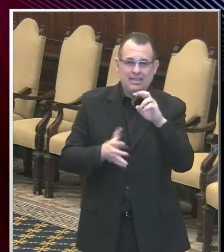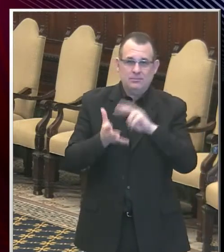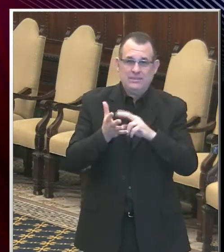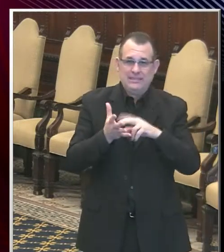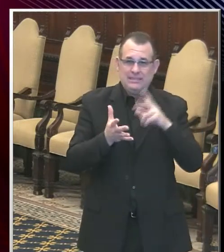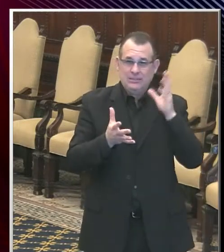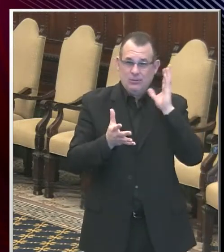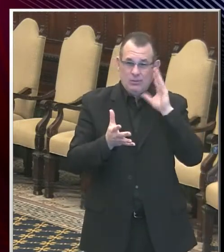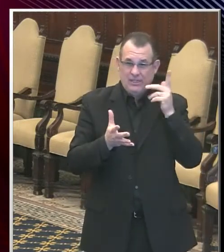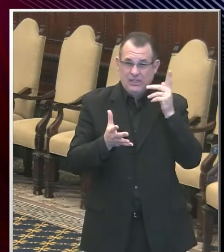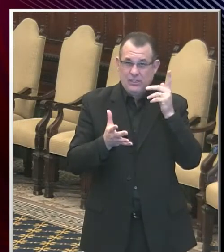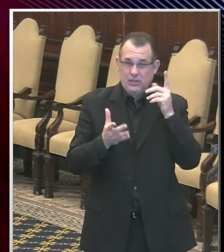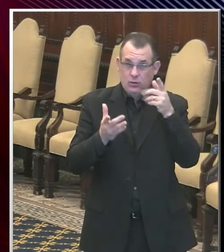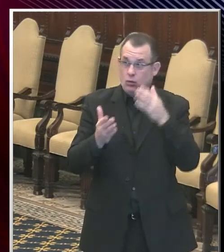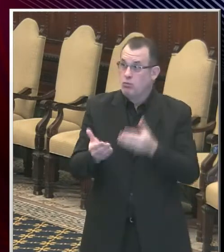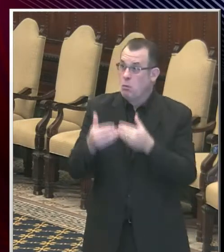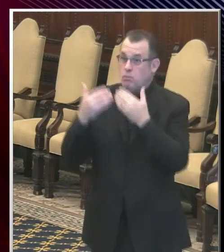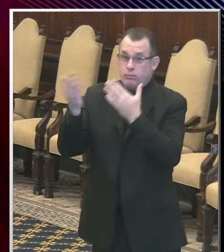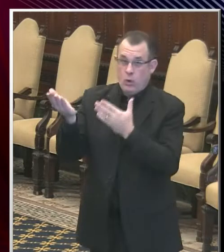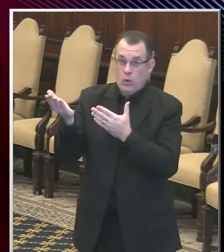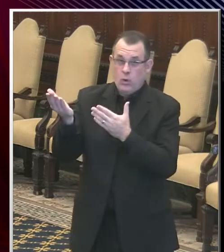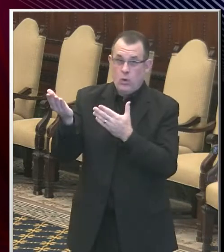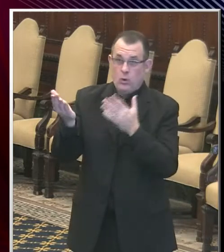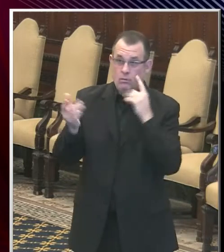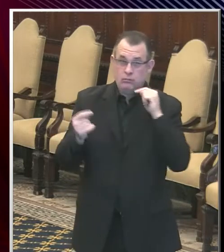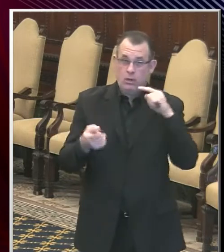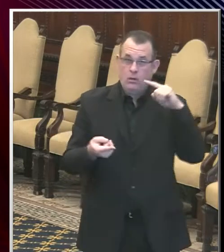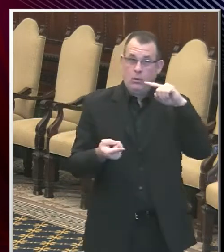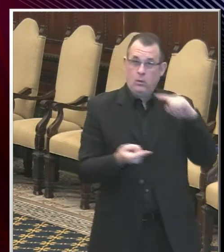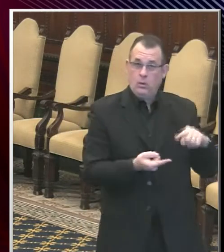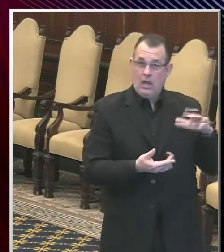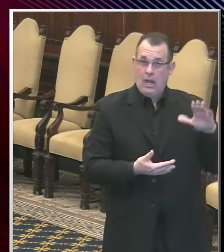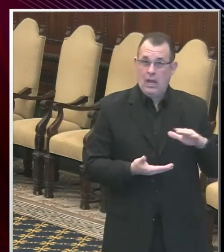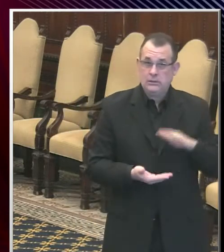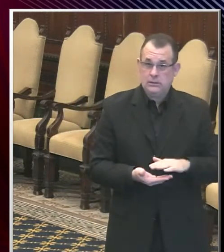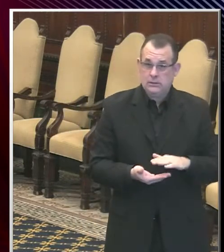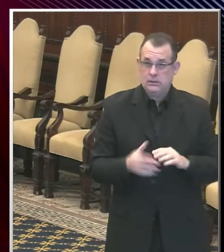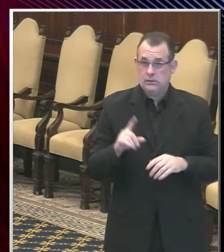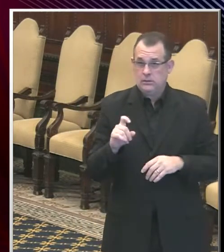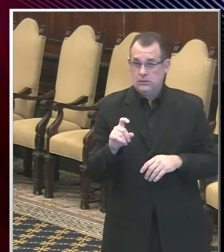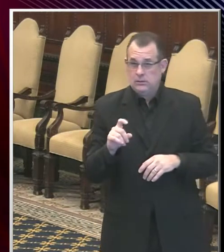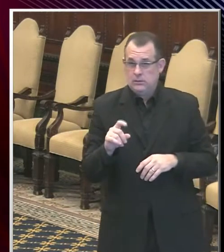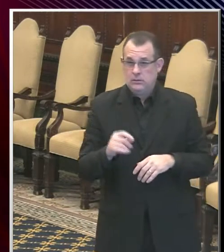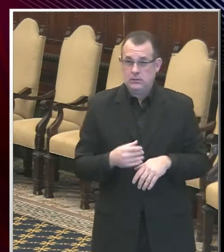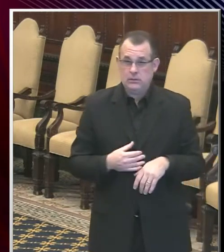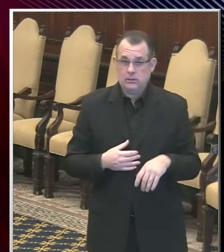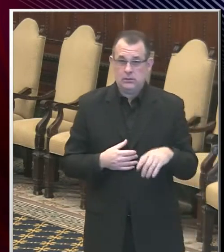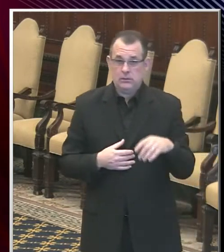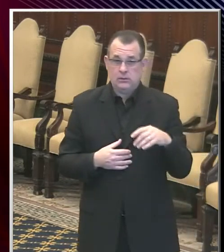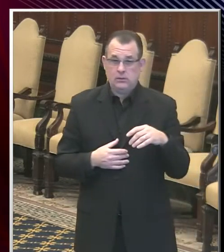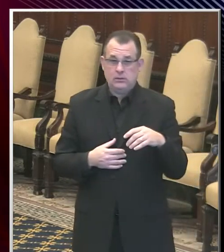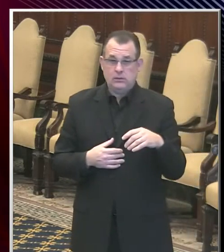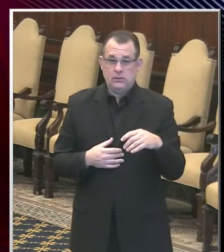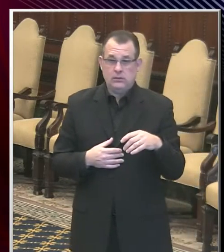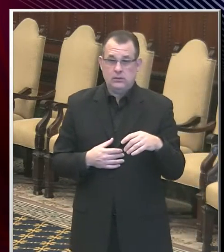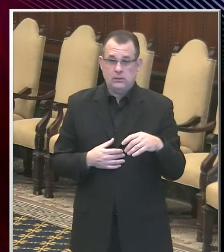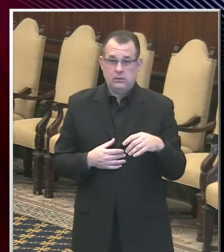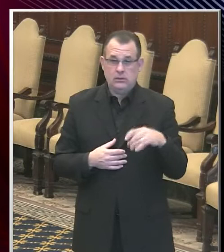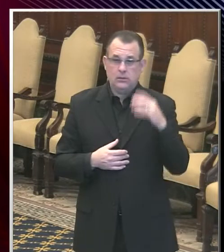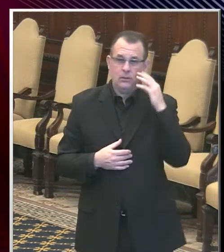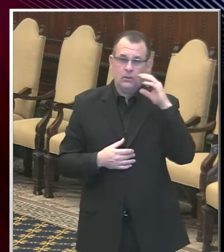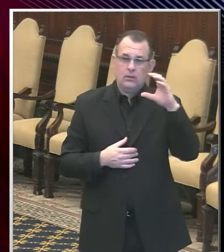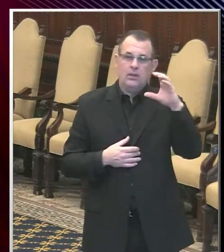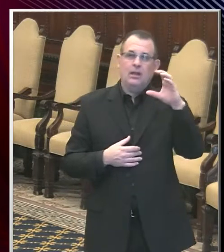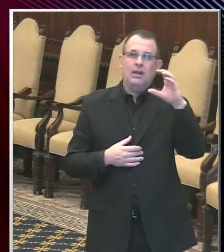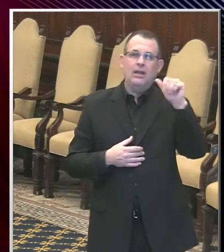initially proposed. I mean, Cato, for example, will be cut in half and instituted at a later date. We didn't cut it off